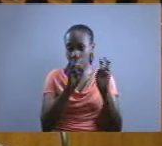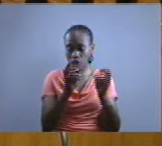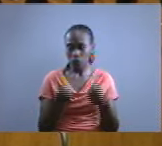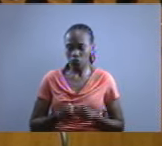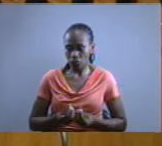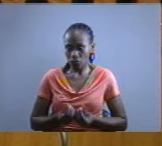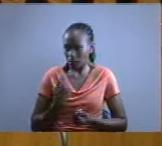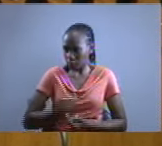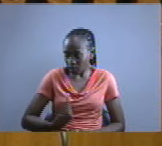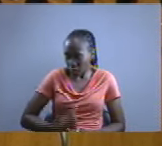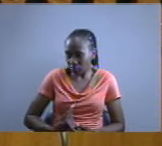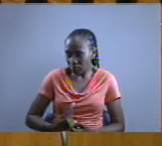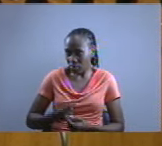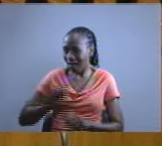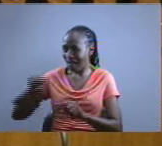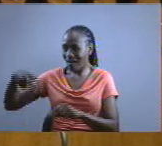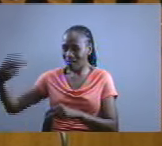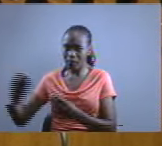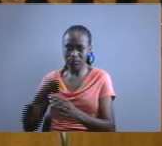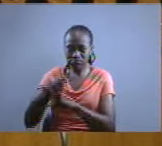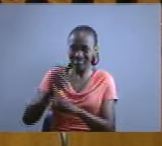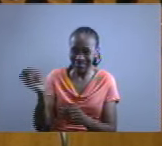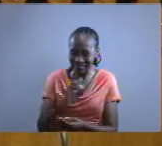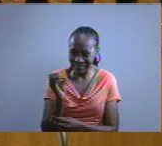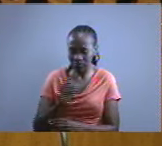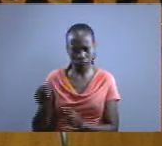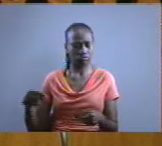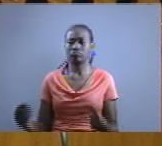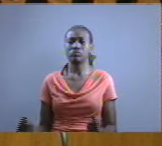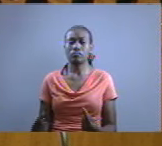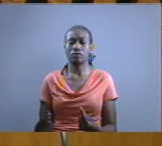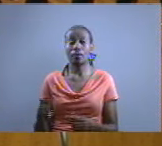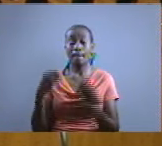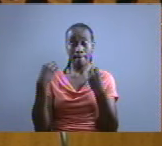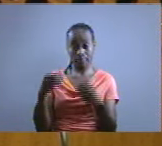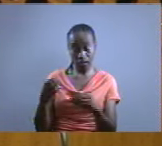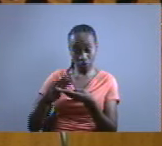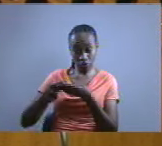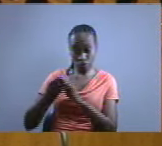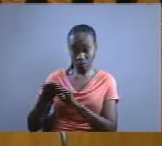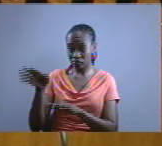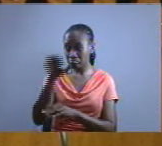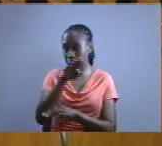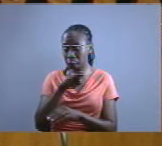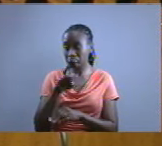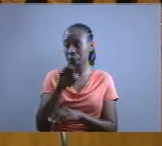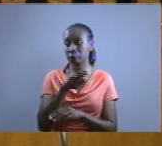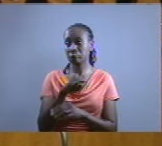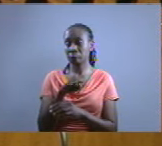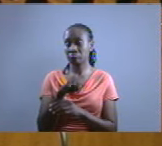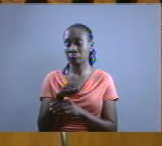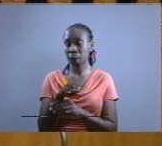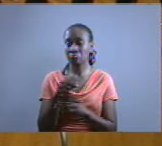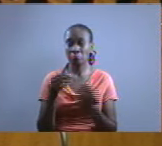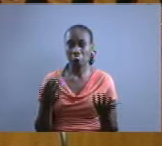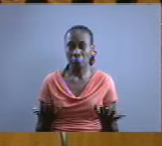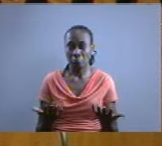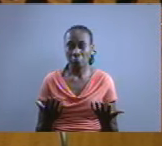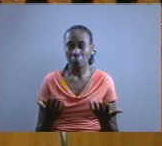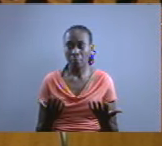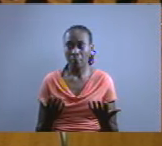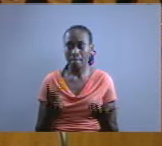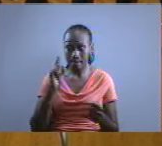some interventions. The South African business community is not synonymous with doing things without